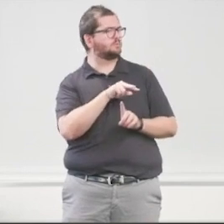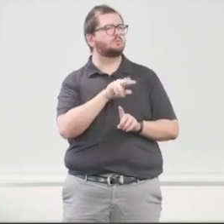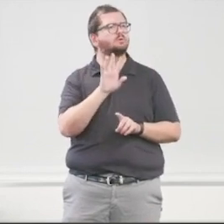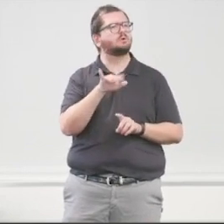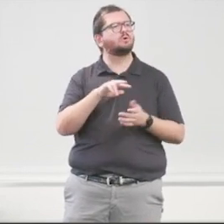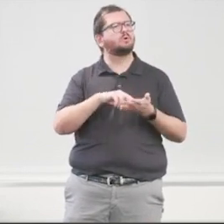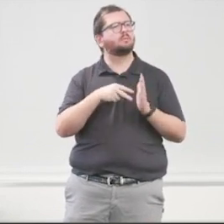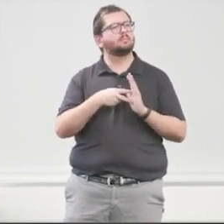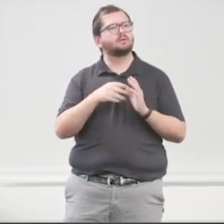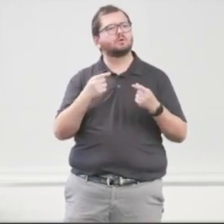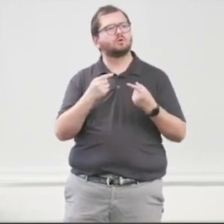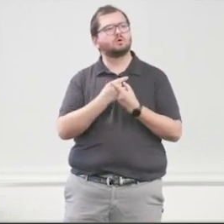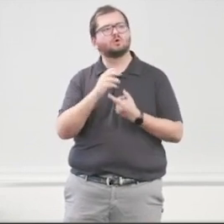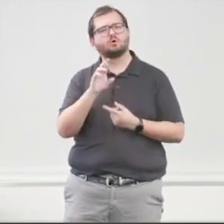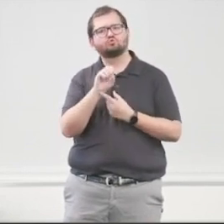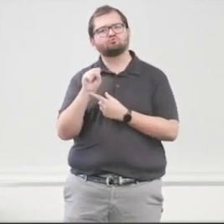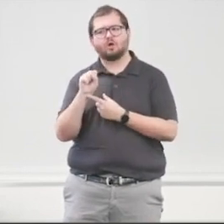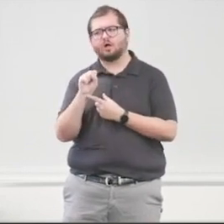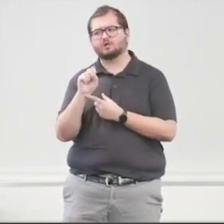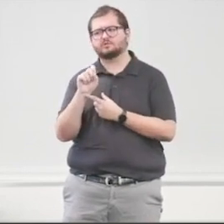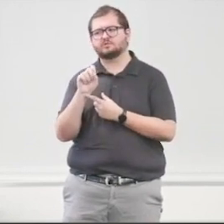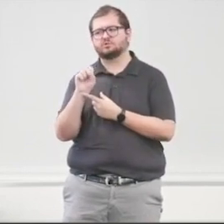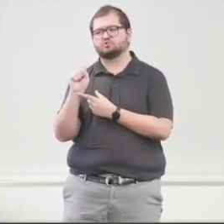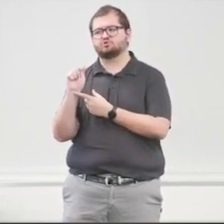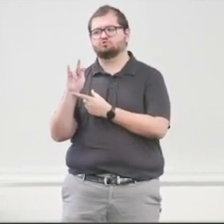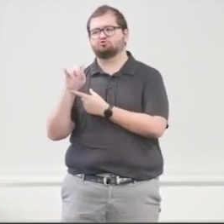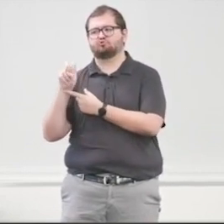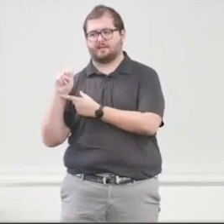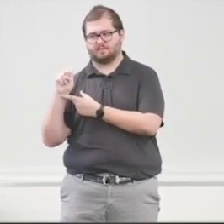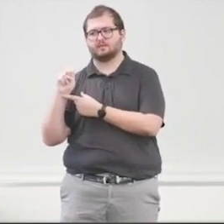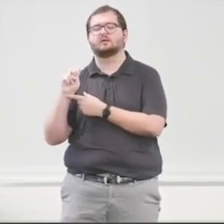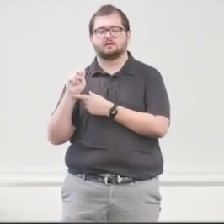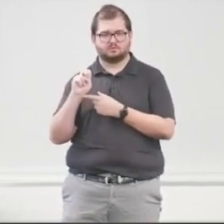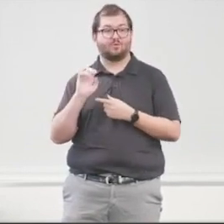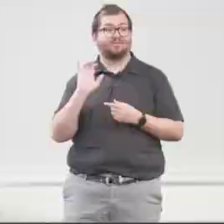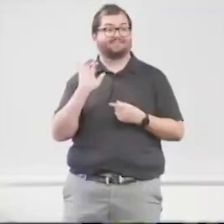CrowdStrike? Is that what that? Yeah, so CrowdStrike is an endpoint protection.